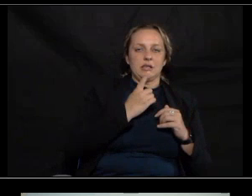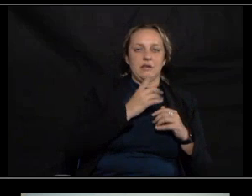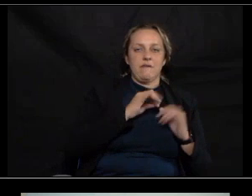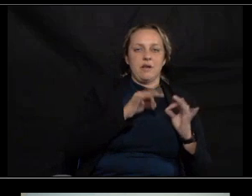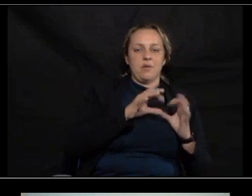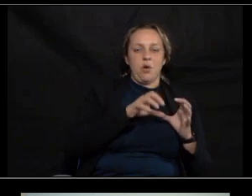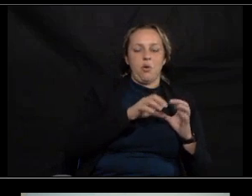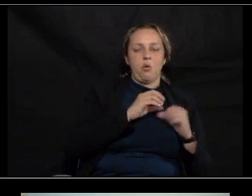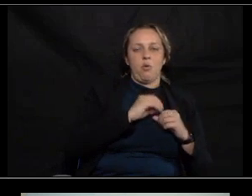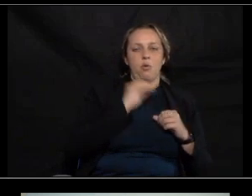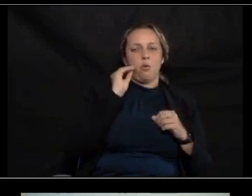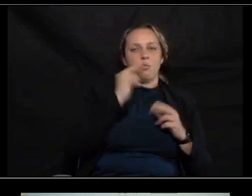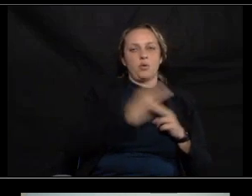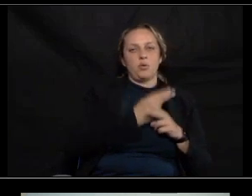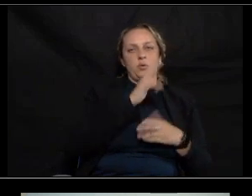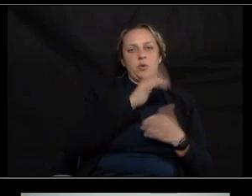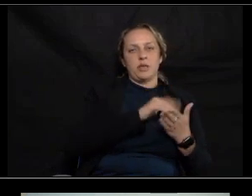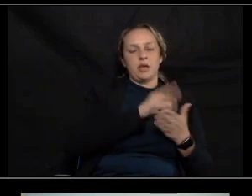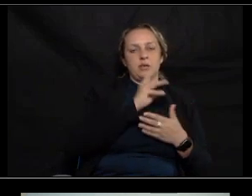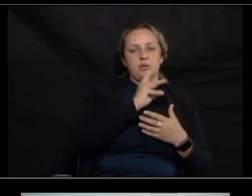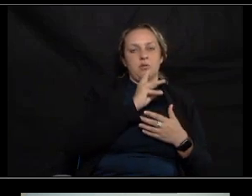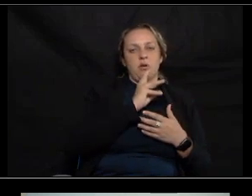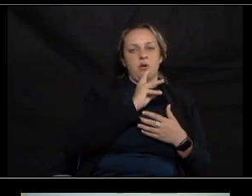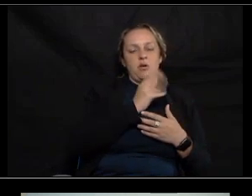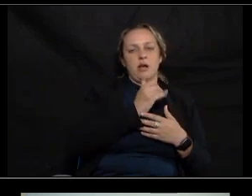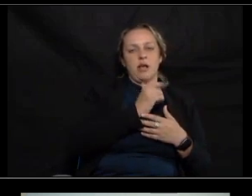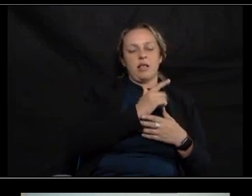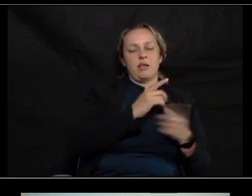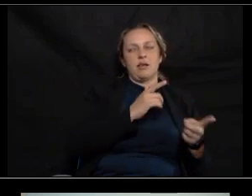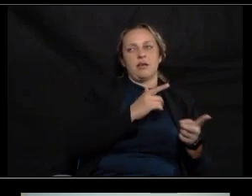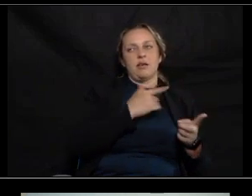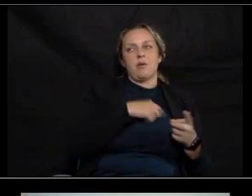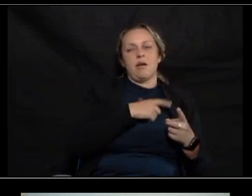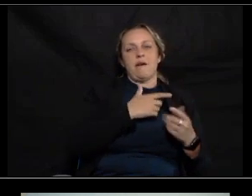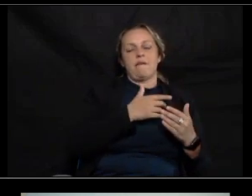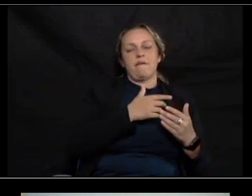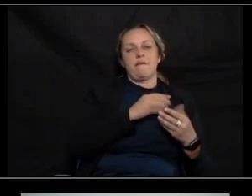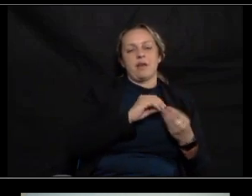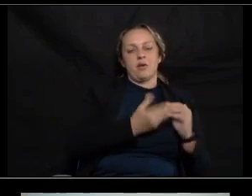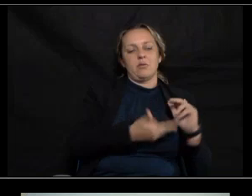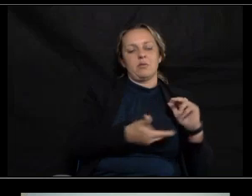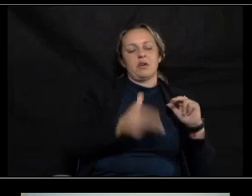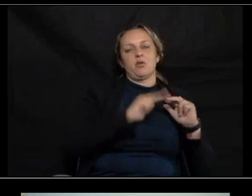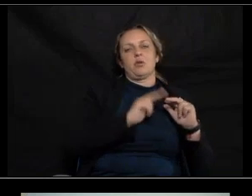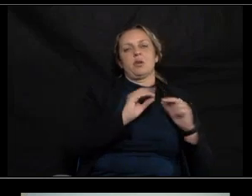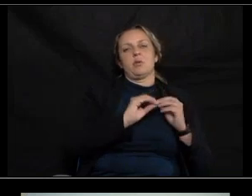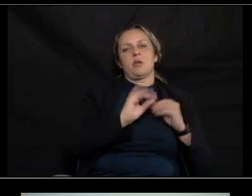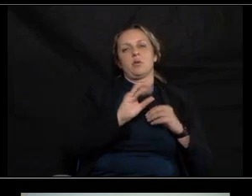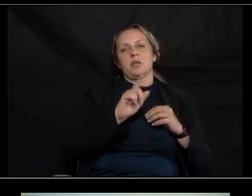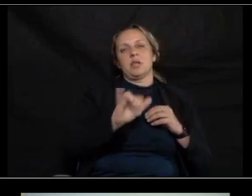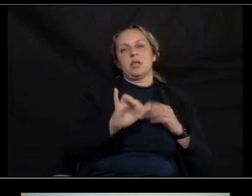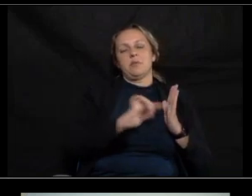home using 3,000 gallons of water will have an incremental increase in their utility